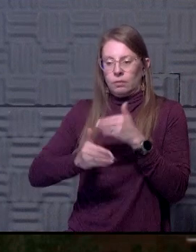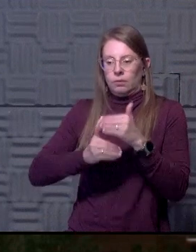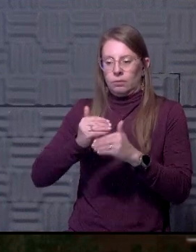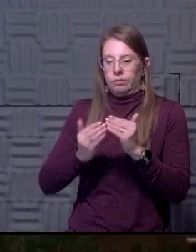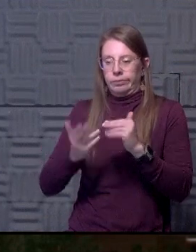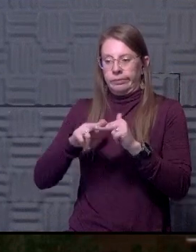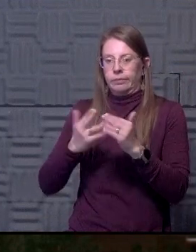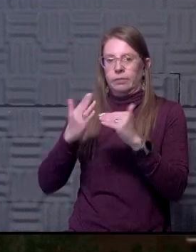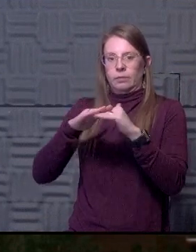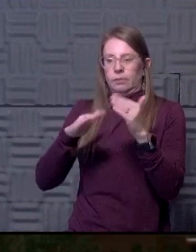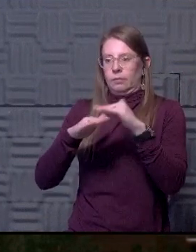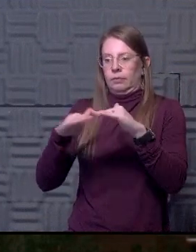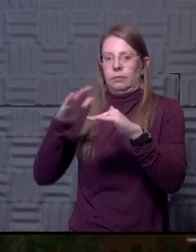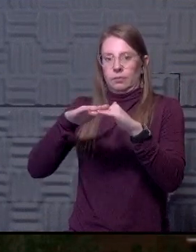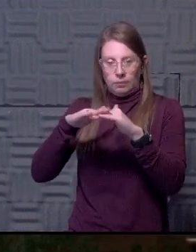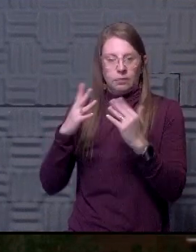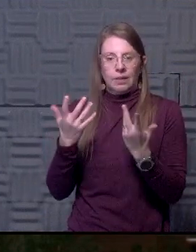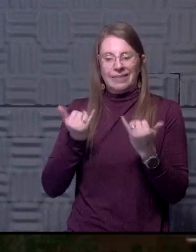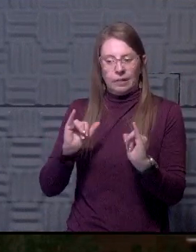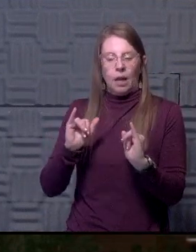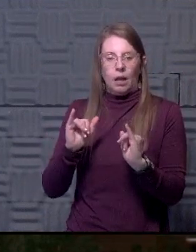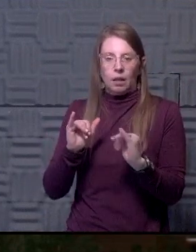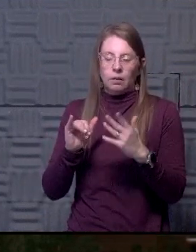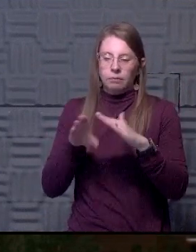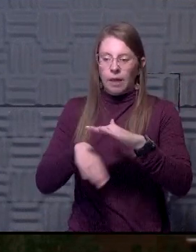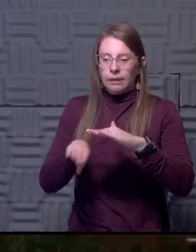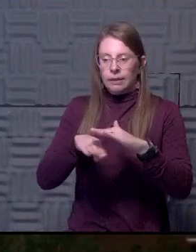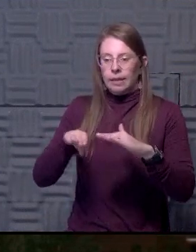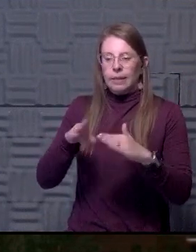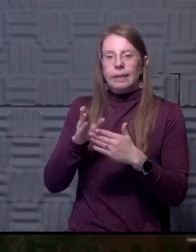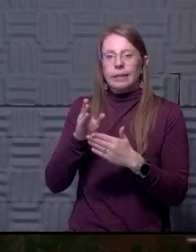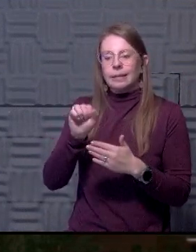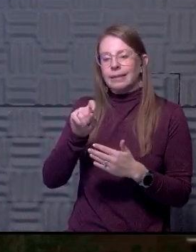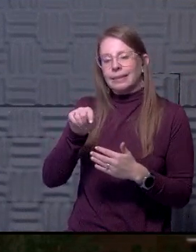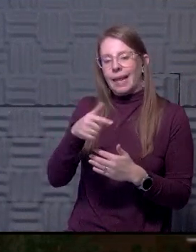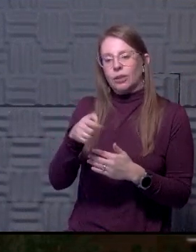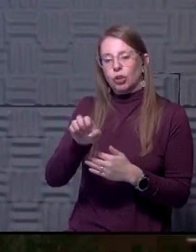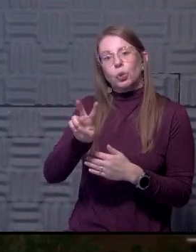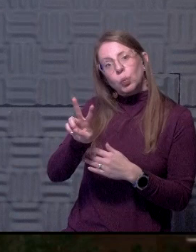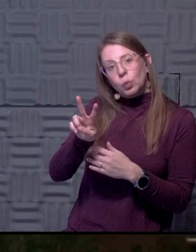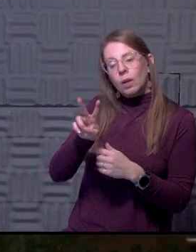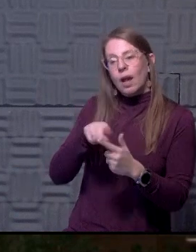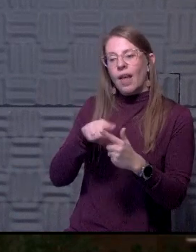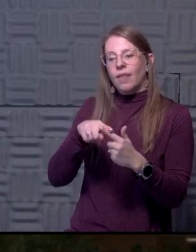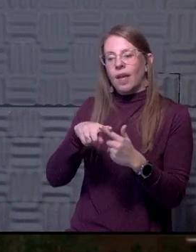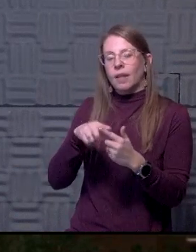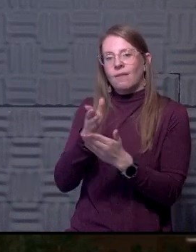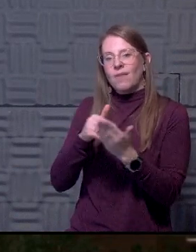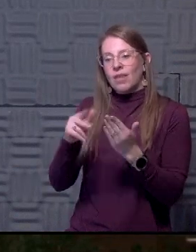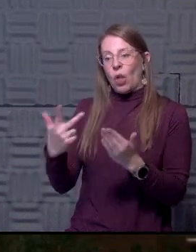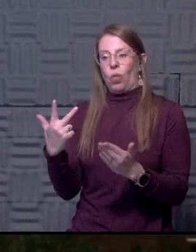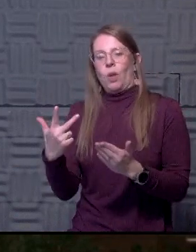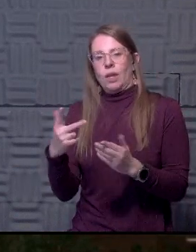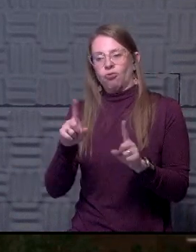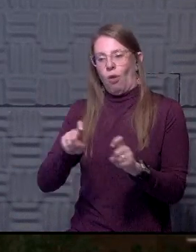escalating studies, basically, where we're still basically in the stage 2. And then we need to do the phase 3 trials to make sure that it's safe and